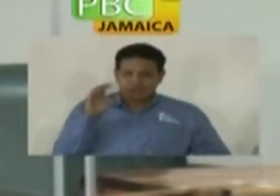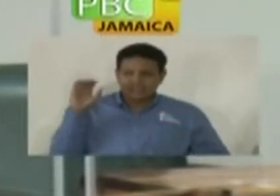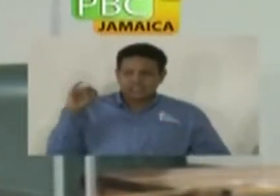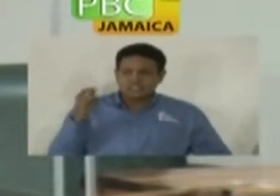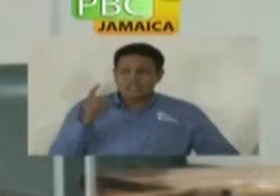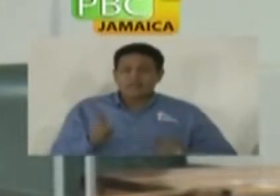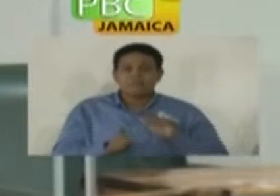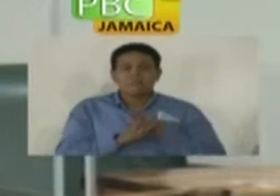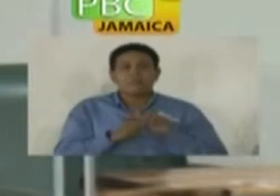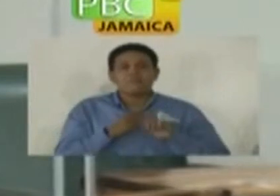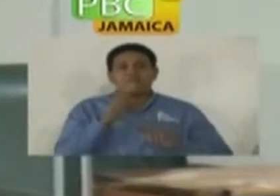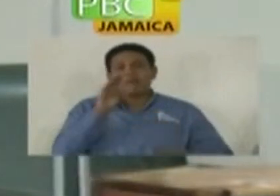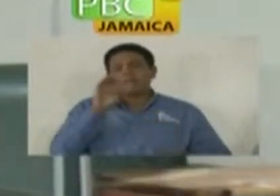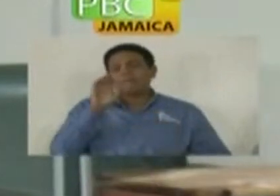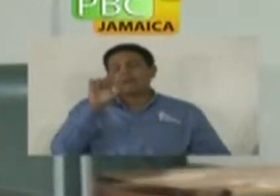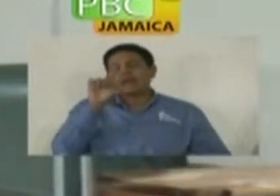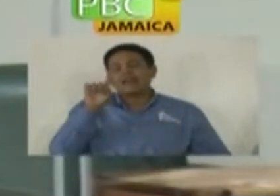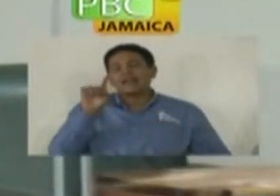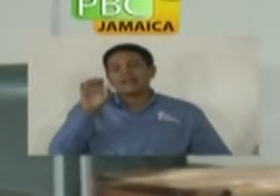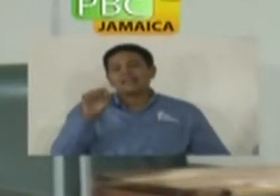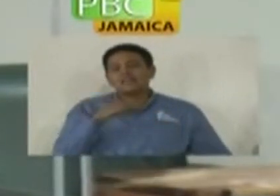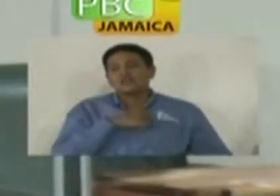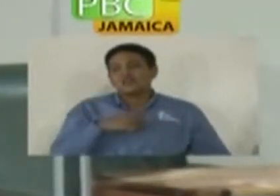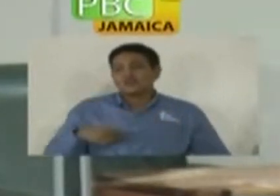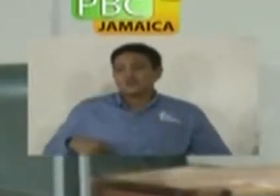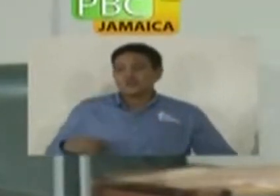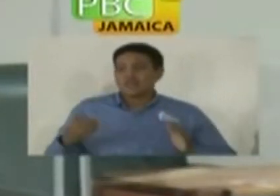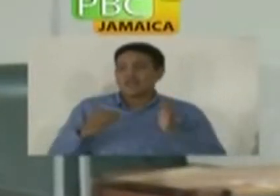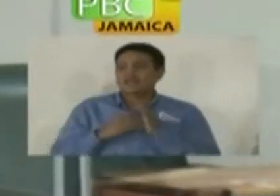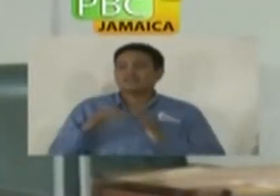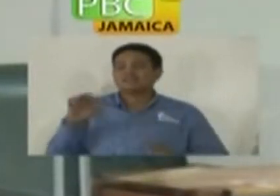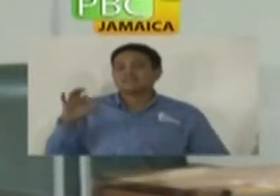arising from Belize, Mr. President, the Queen against Flowers,